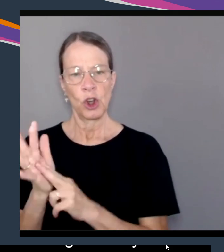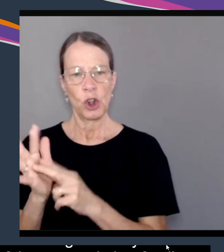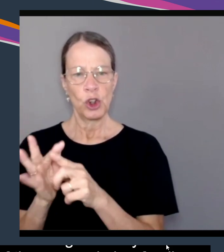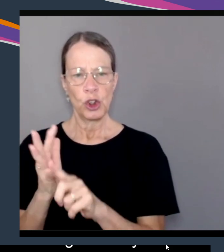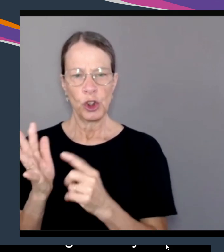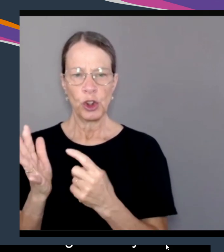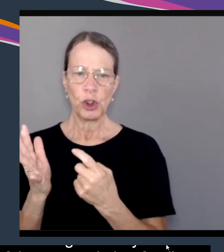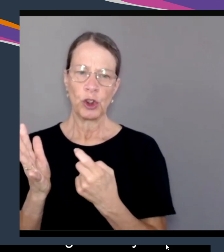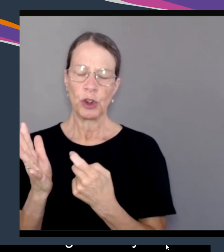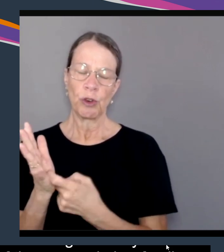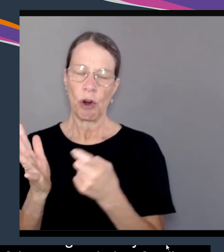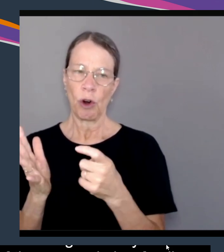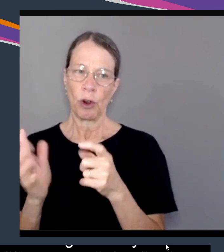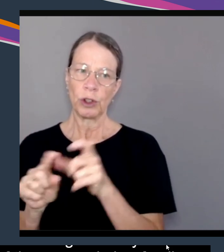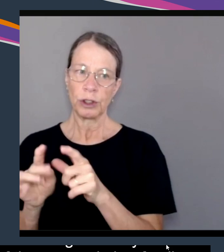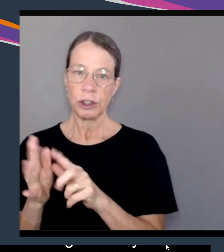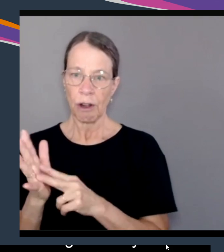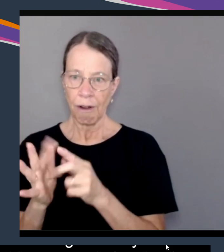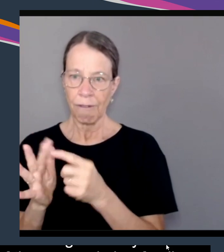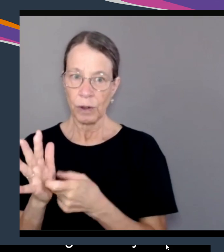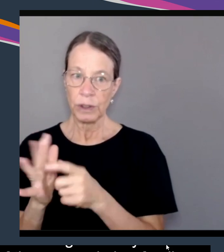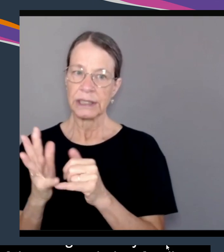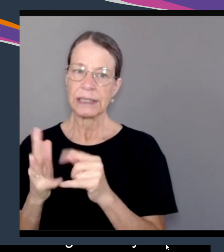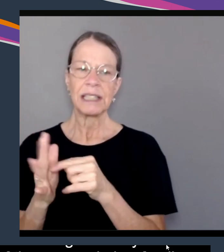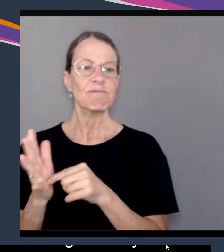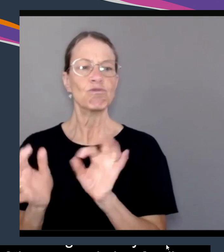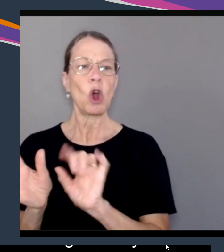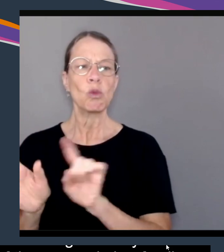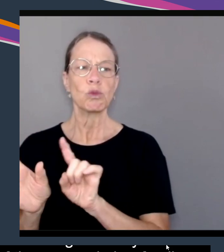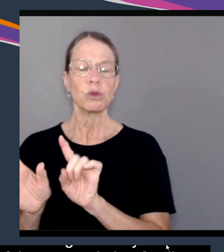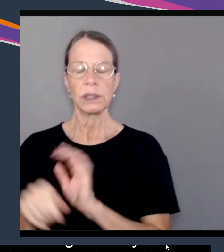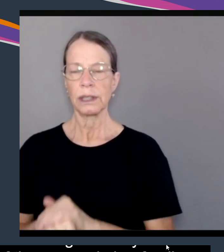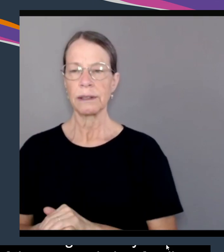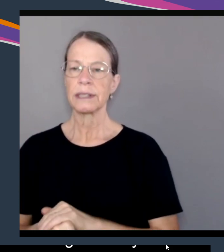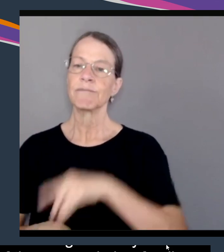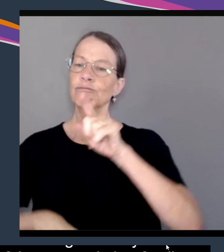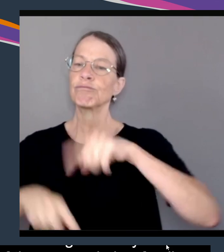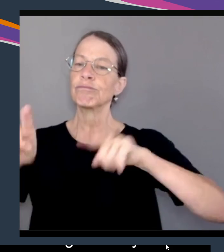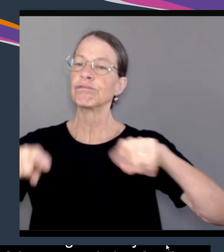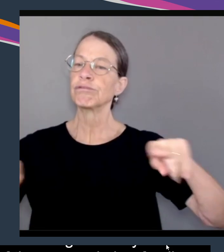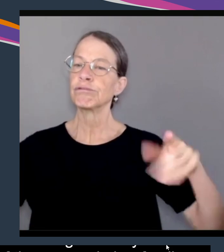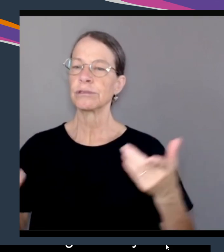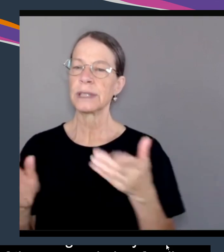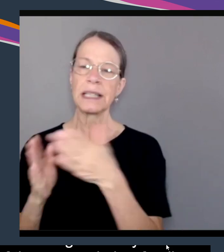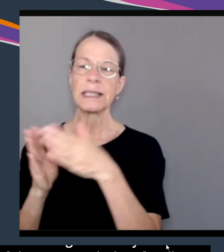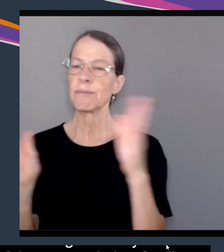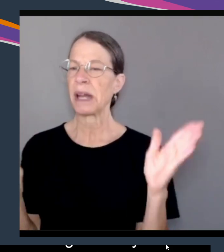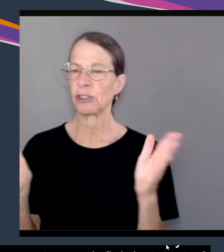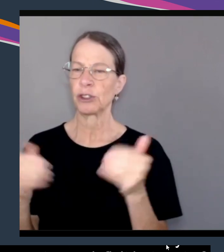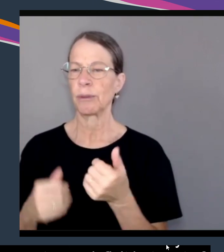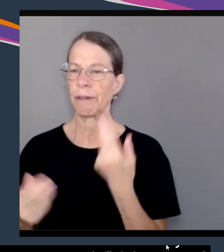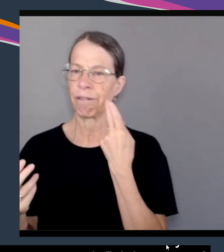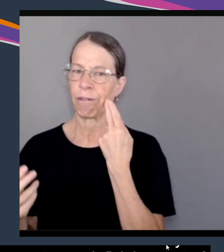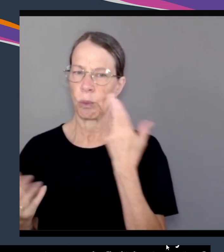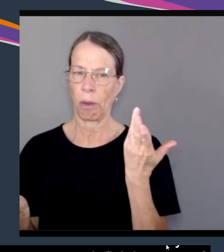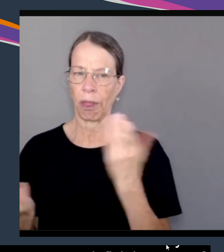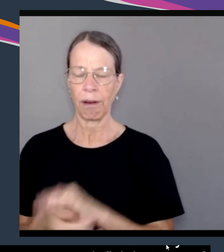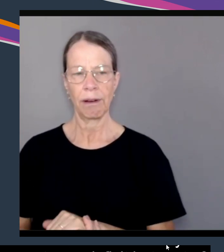human variation. And I tell that story because it reminds us of something quite